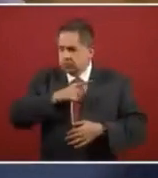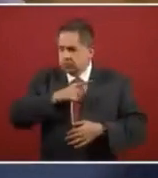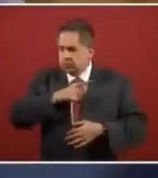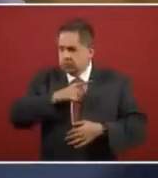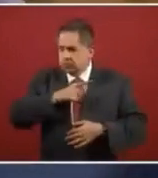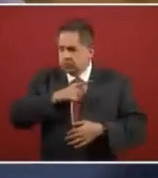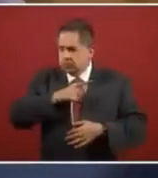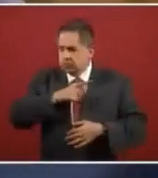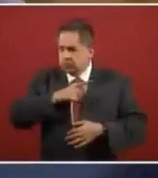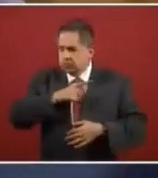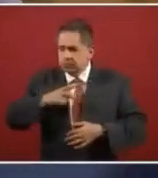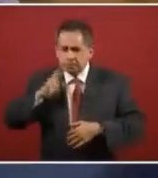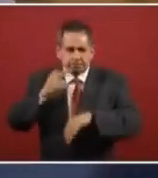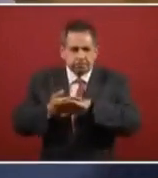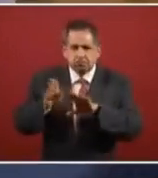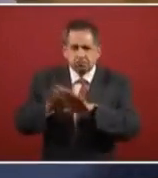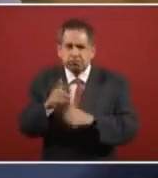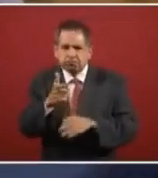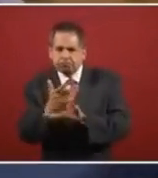monies